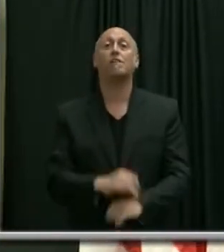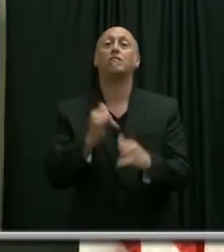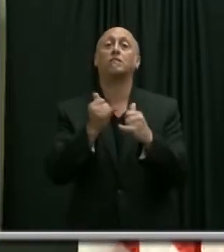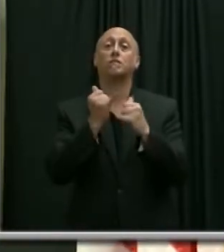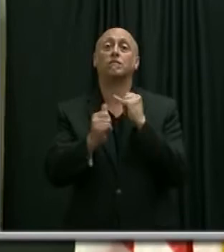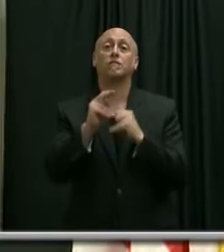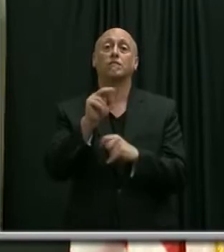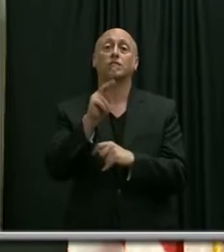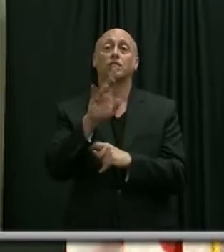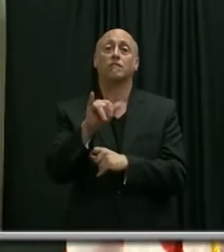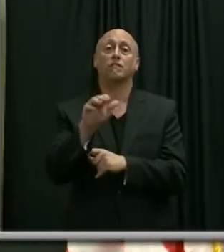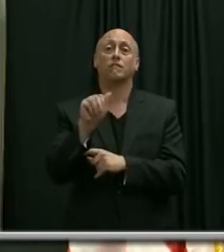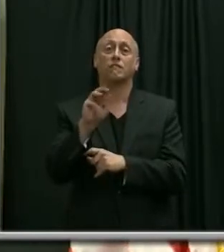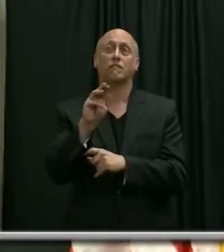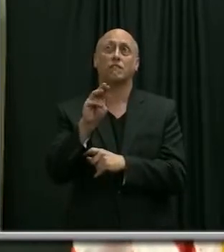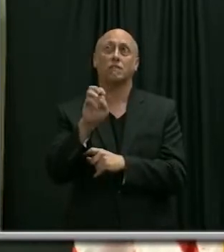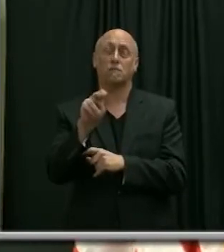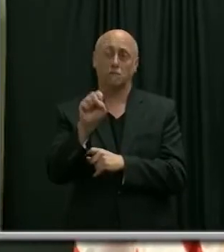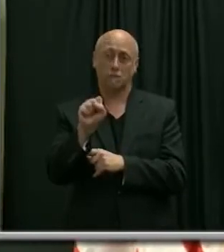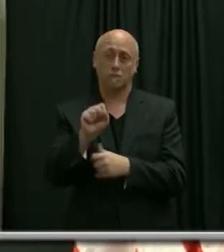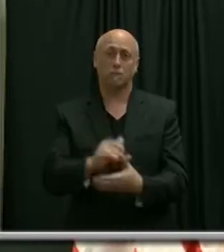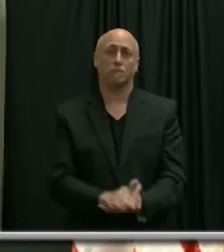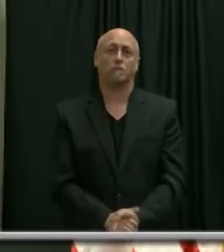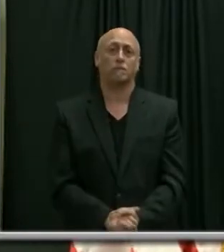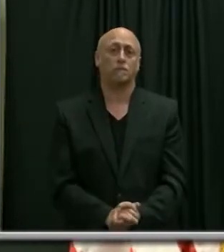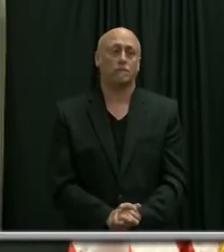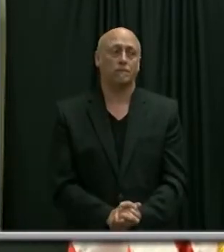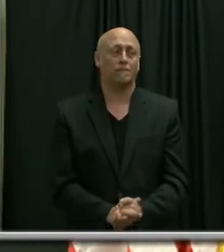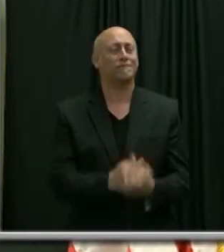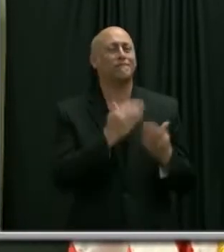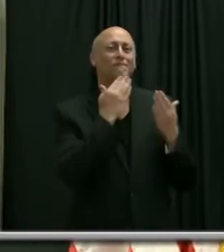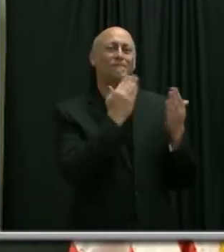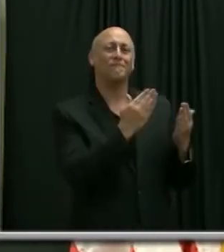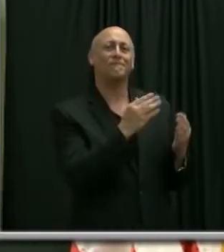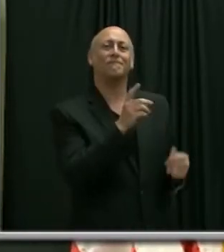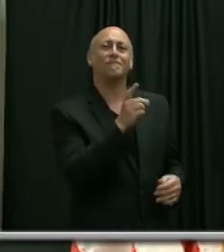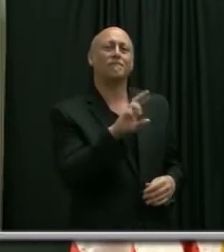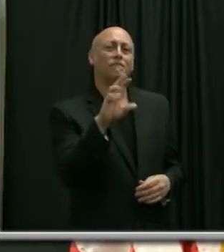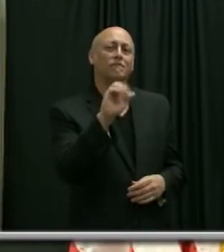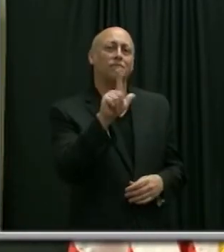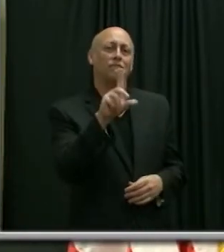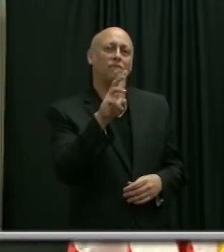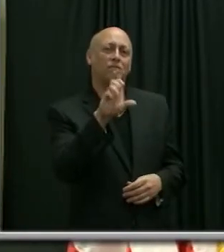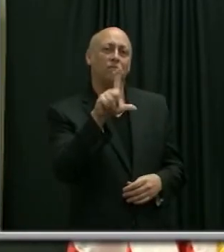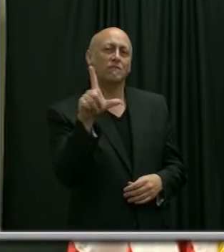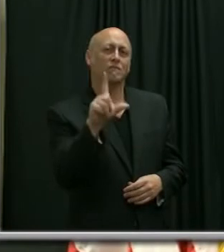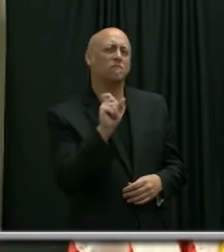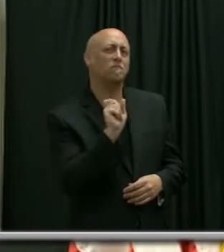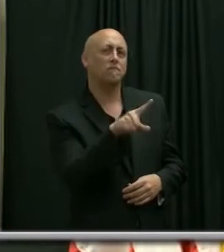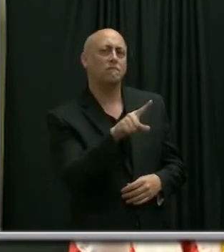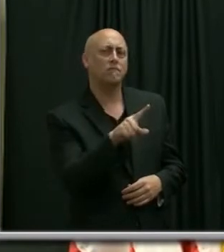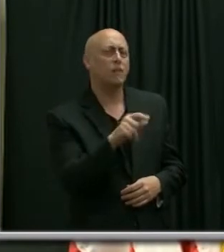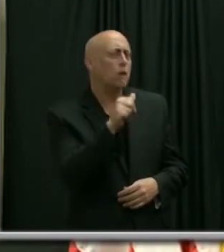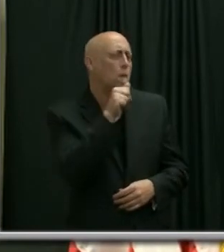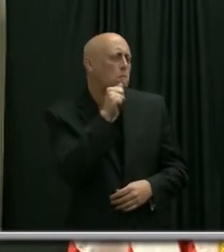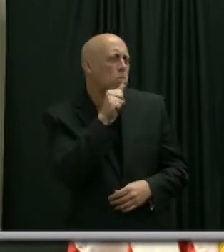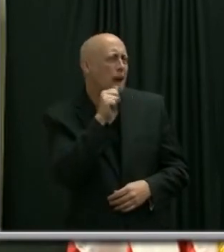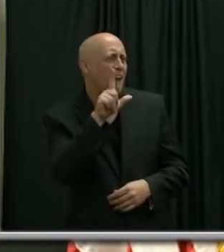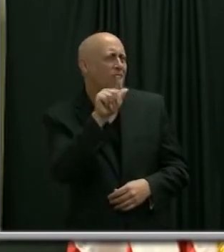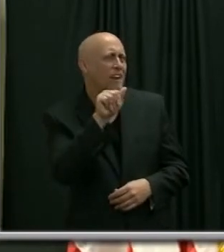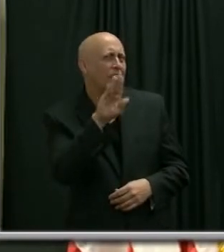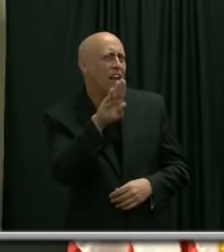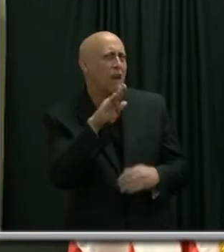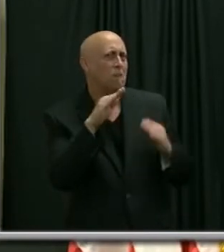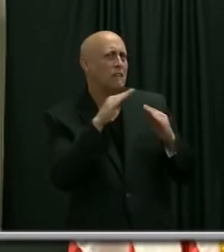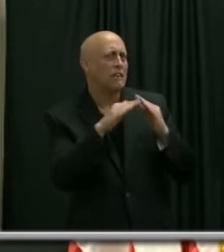Lastly, we'll have Nancy Amons. Thank you. I have a question for Dr. Caldwell. What private lab is the city